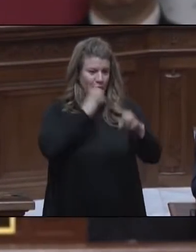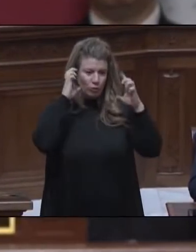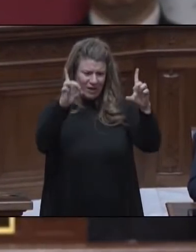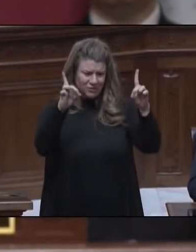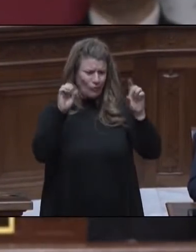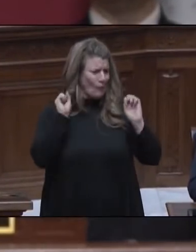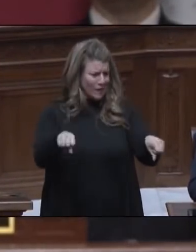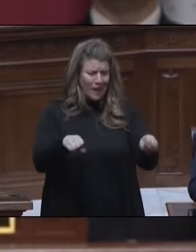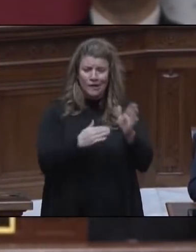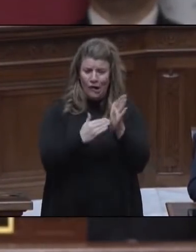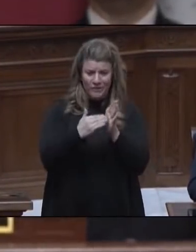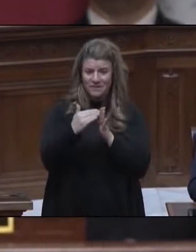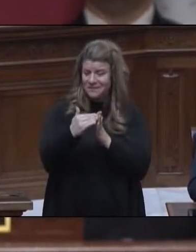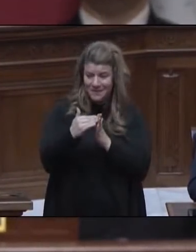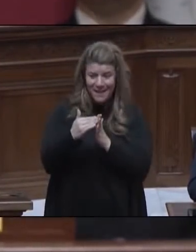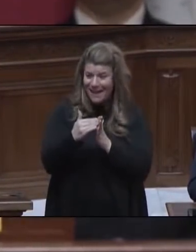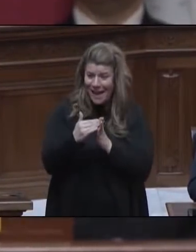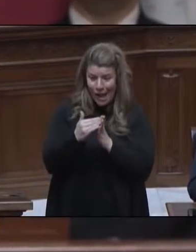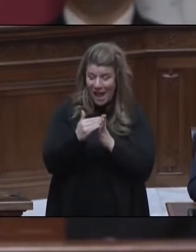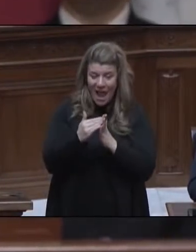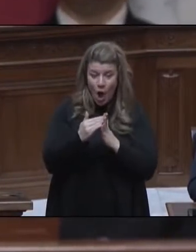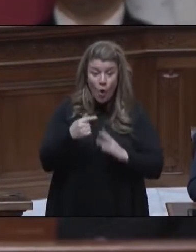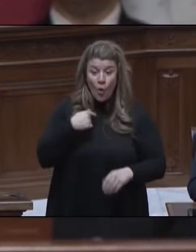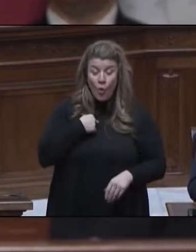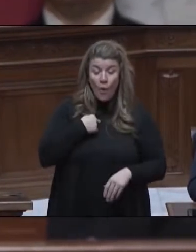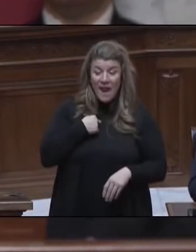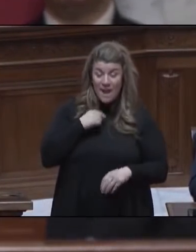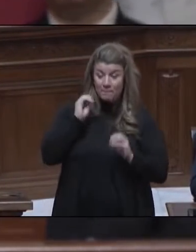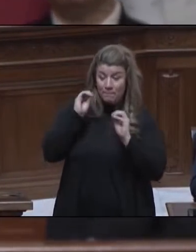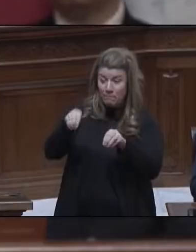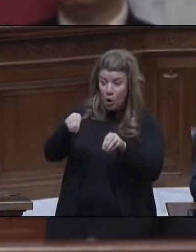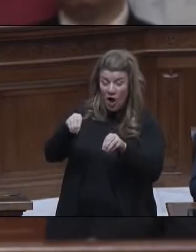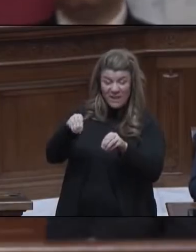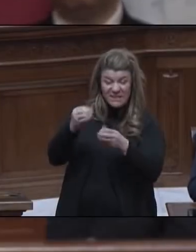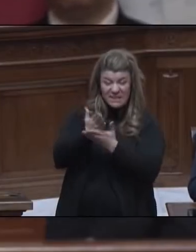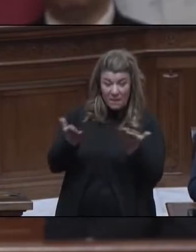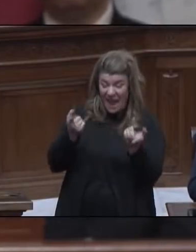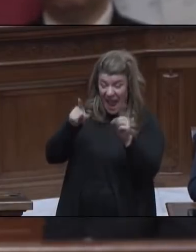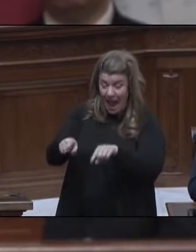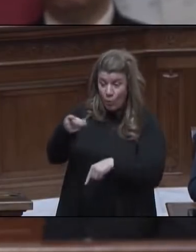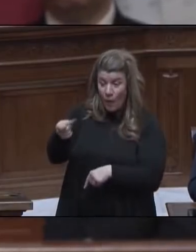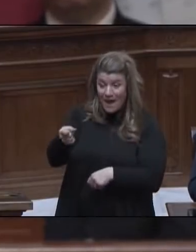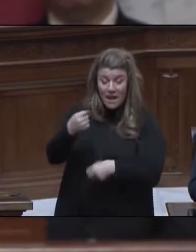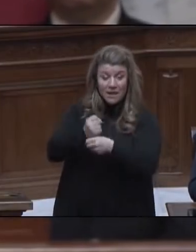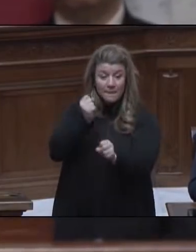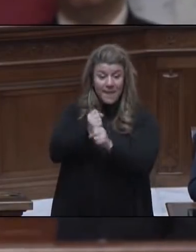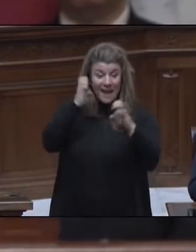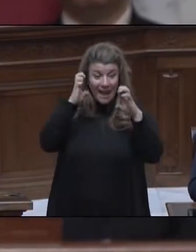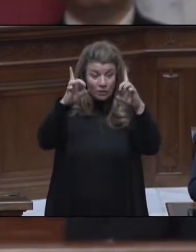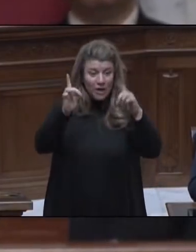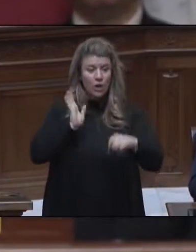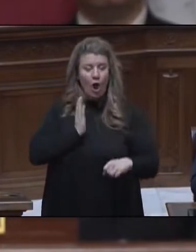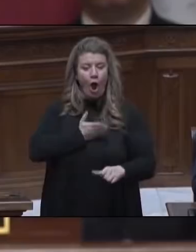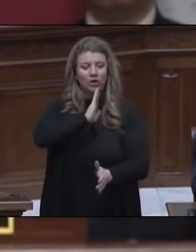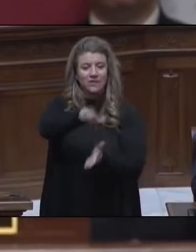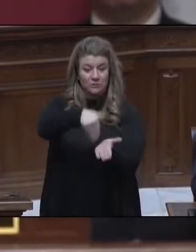time. There's no question that we put a stake in the sand right off the get-go and said, make education our centerpiece, did we